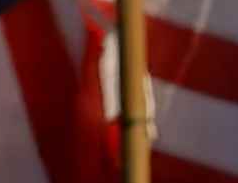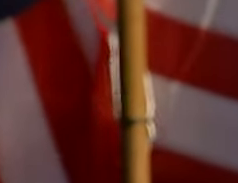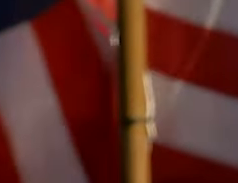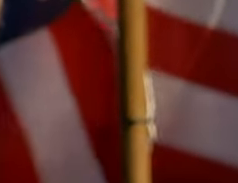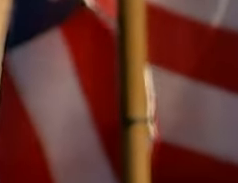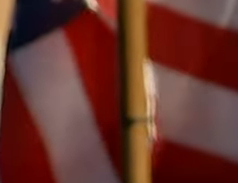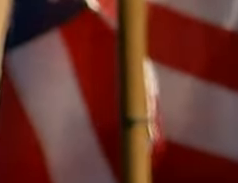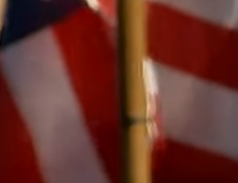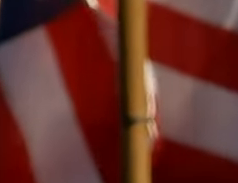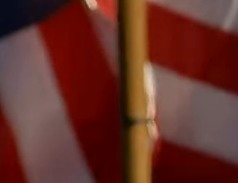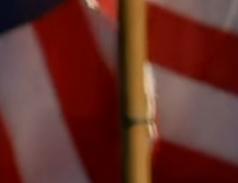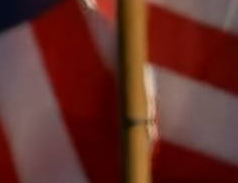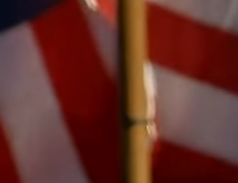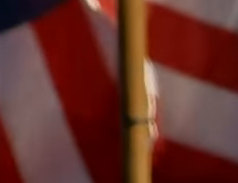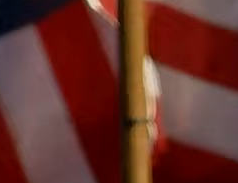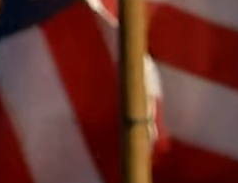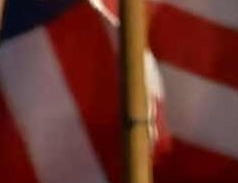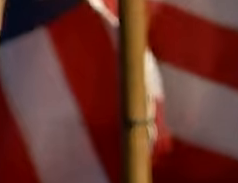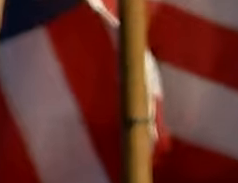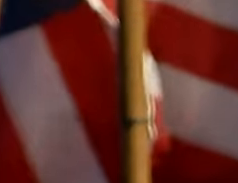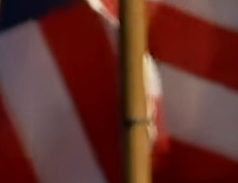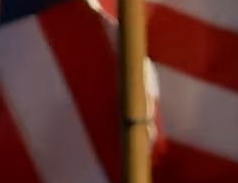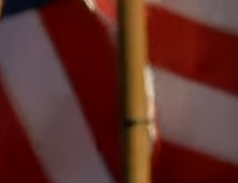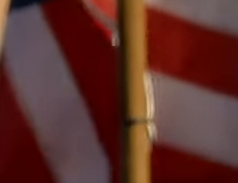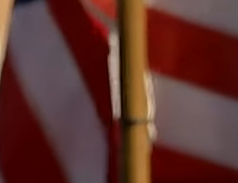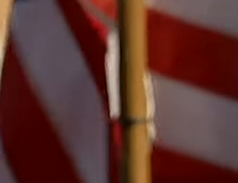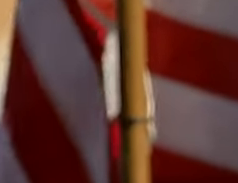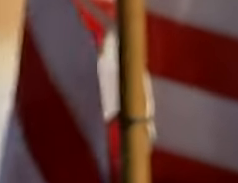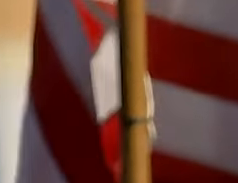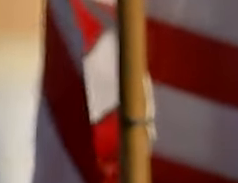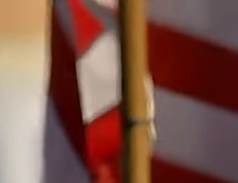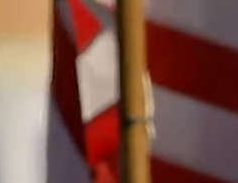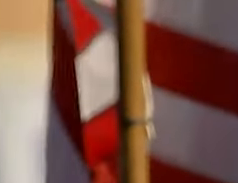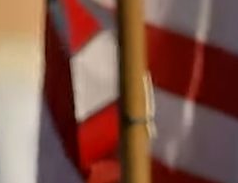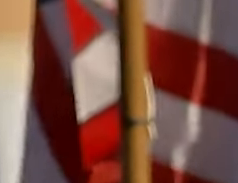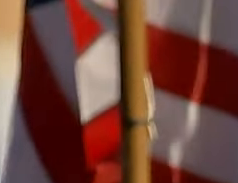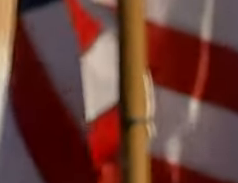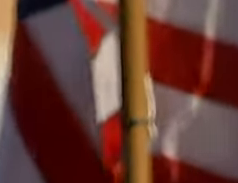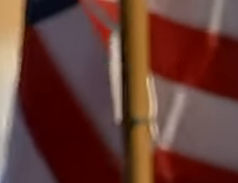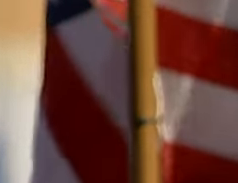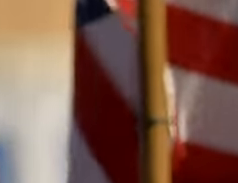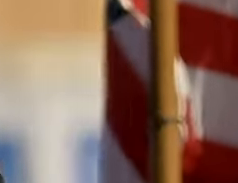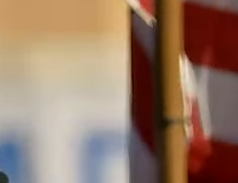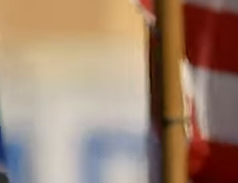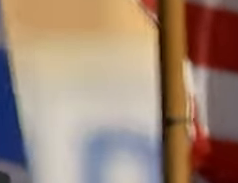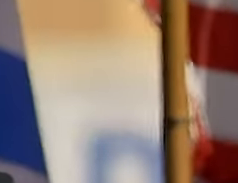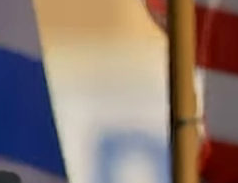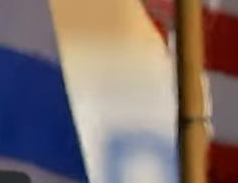Israel.